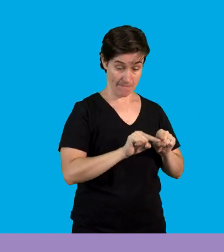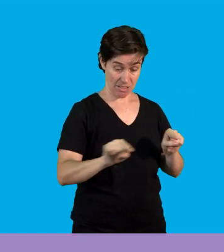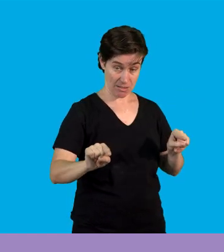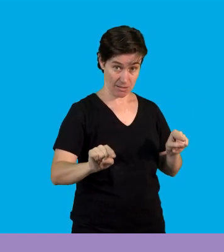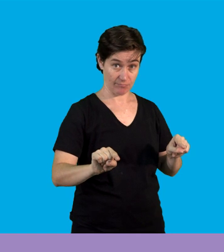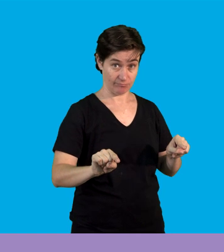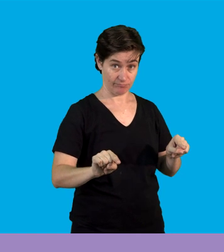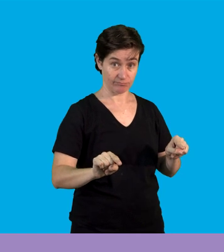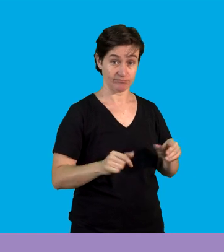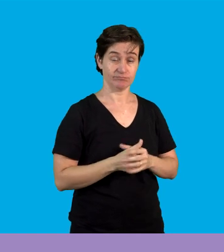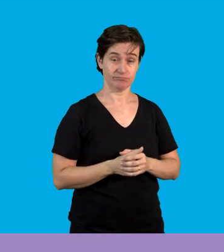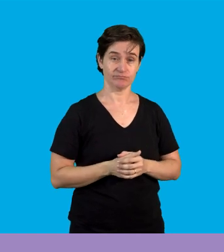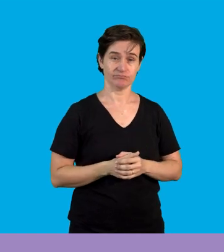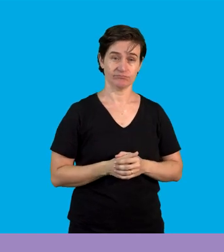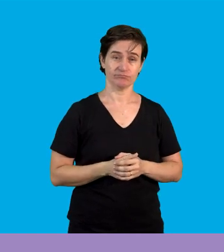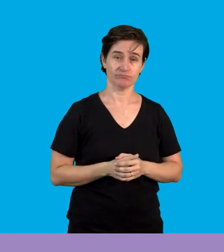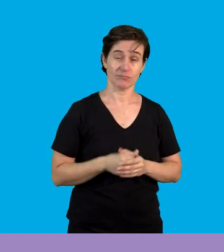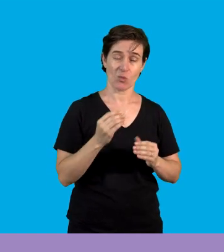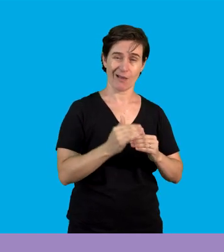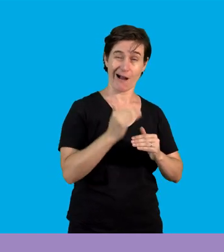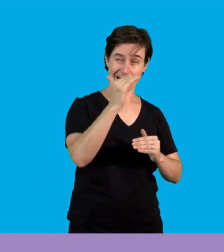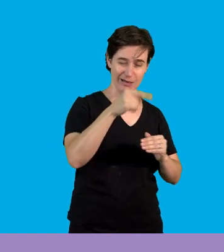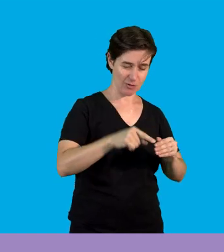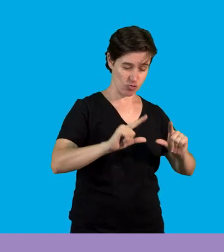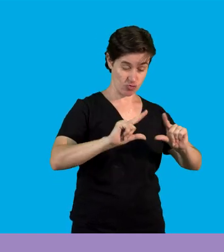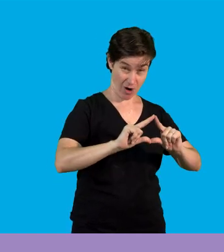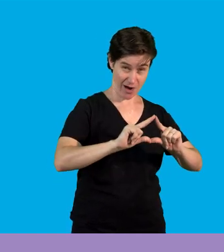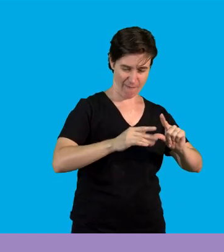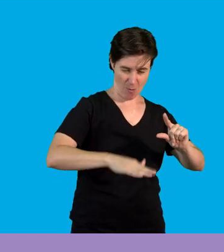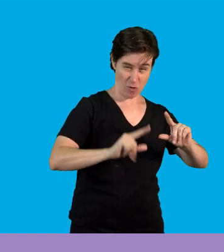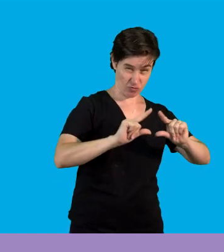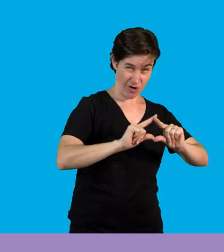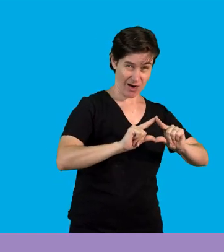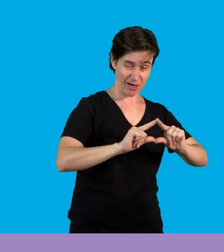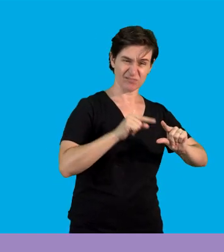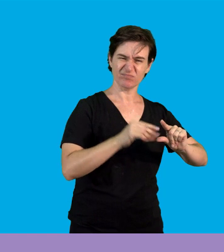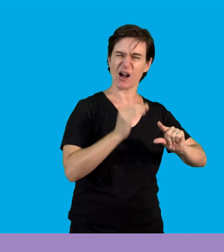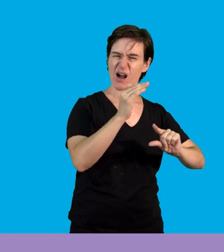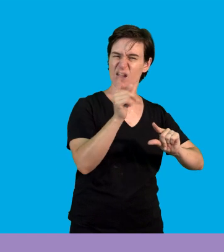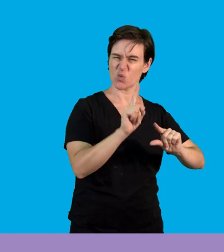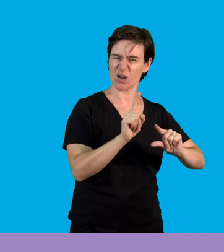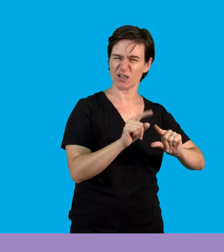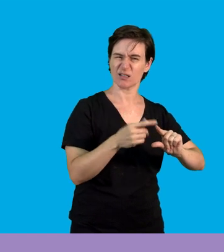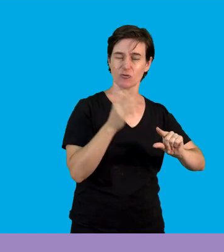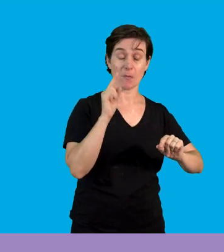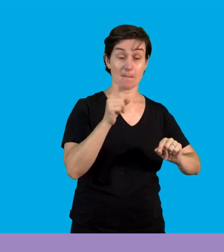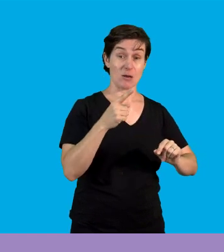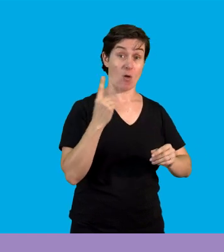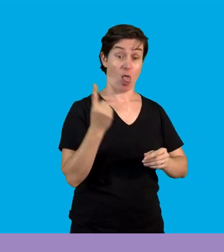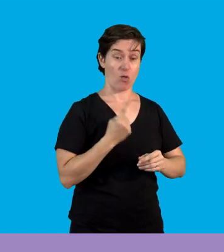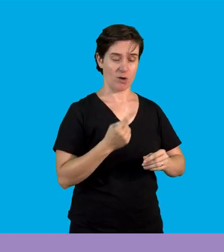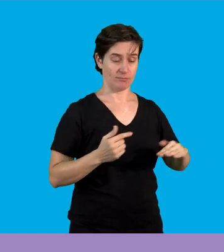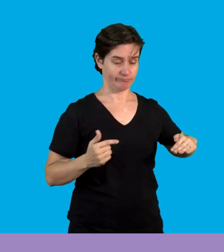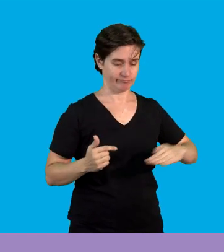base of the triangle. Then of course we have the height of the triangle. Now remember, the height is always perpendicular